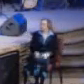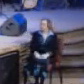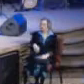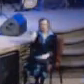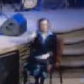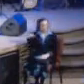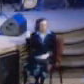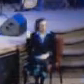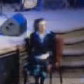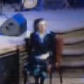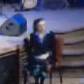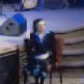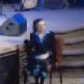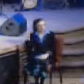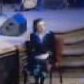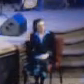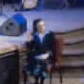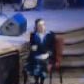Whoo.